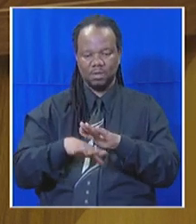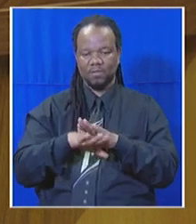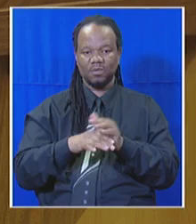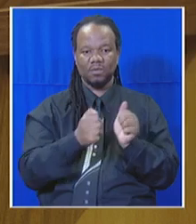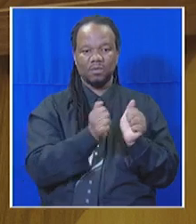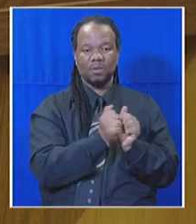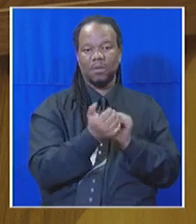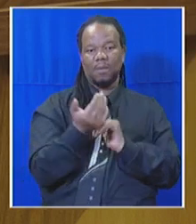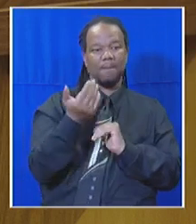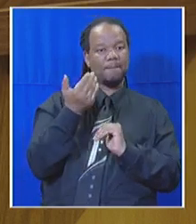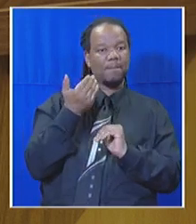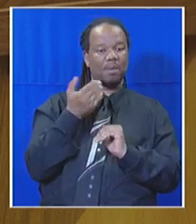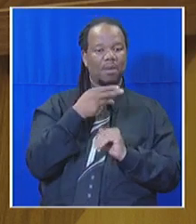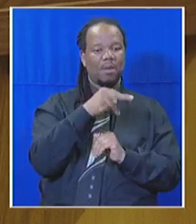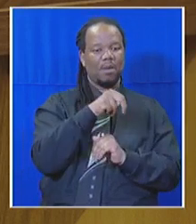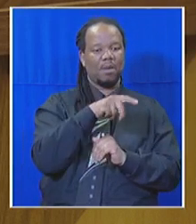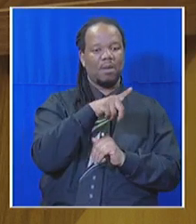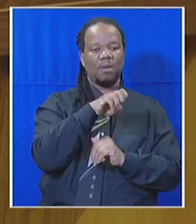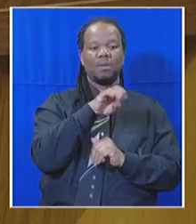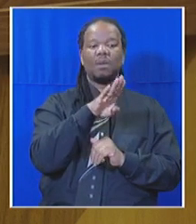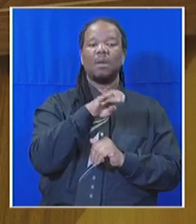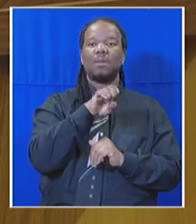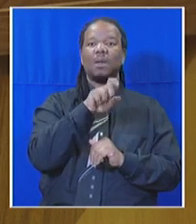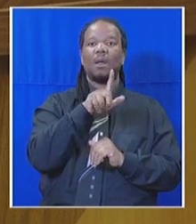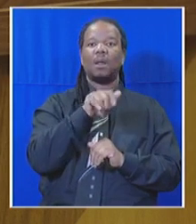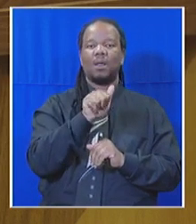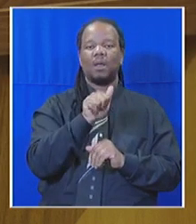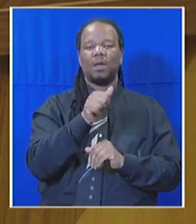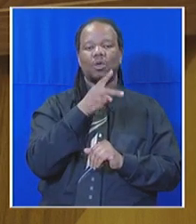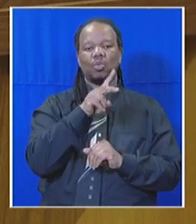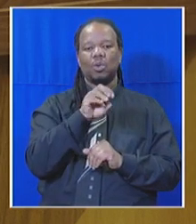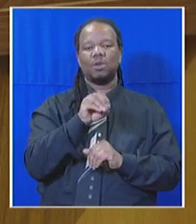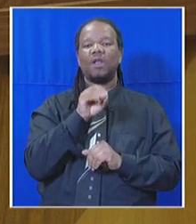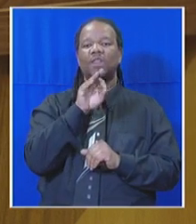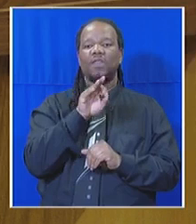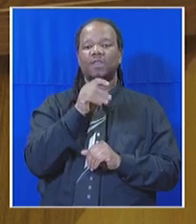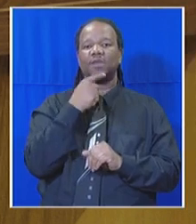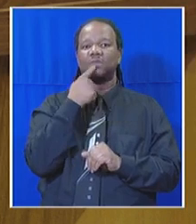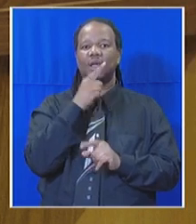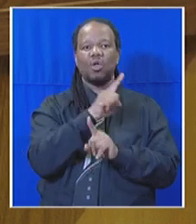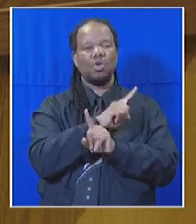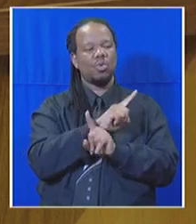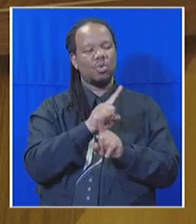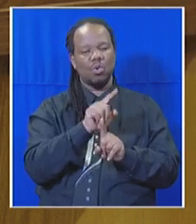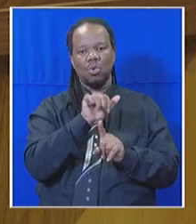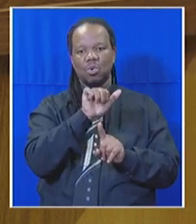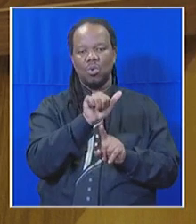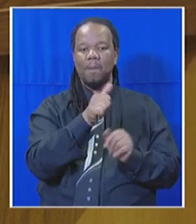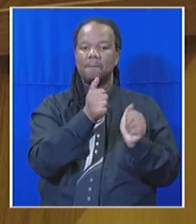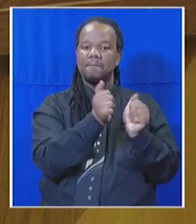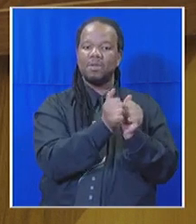Former Minister Sbu Ndebele admitted in 2013 that the privatization of prisons was a horrible